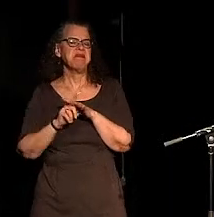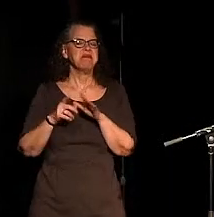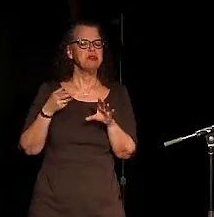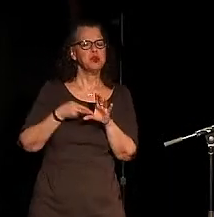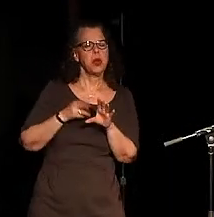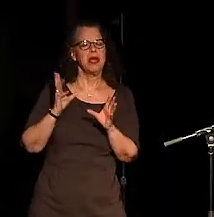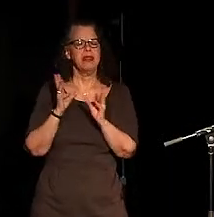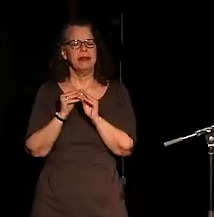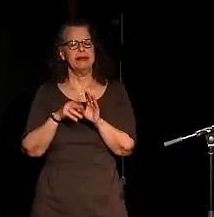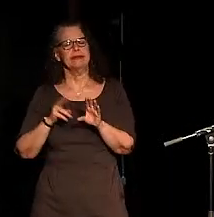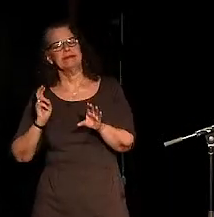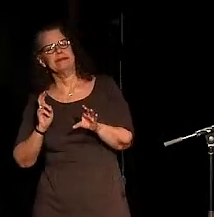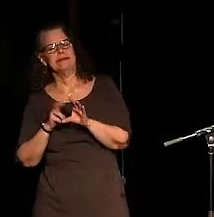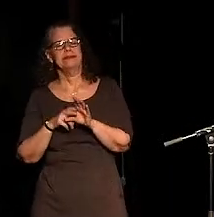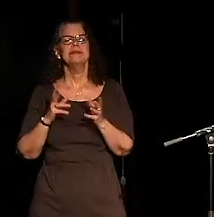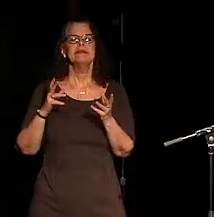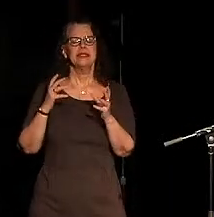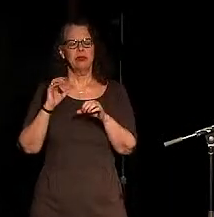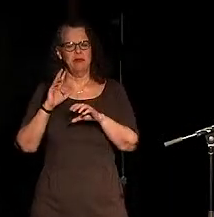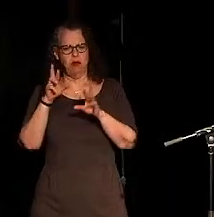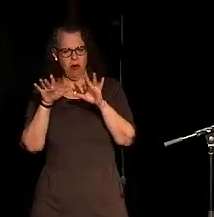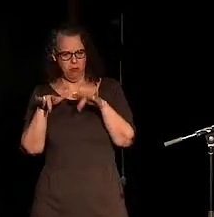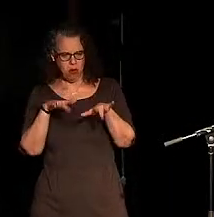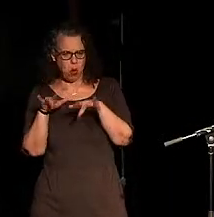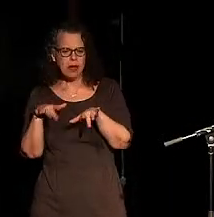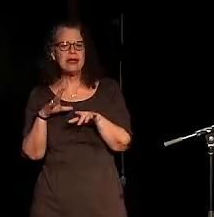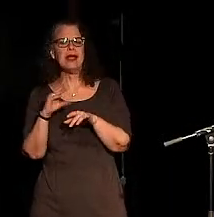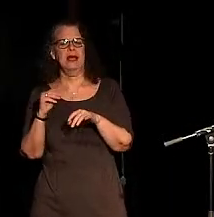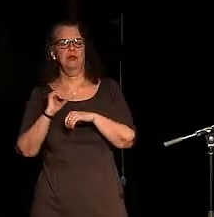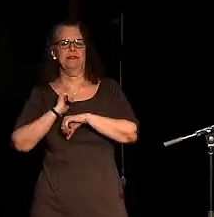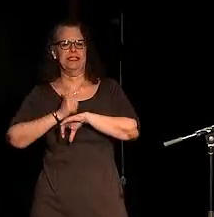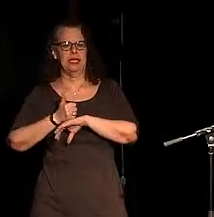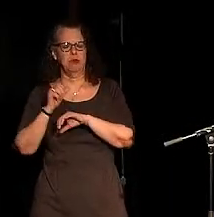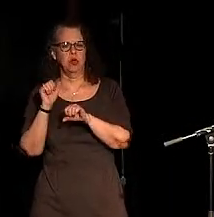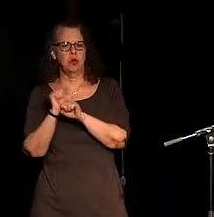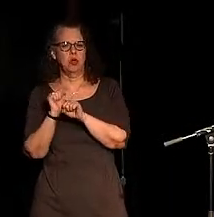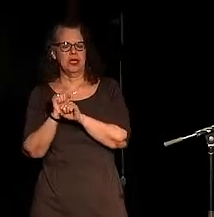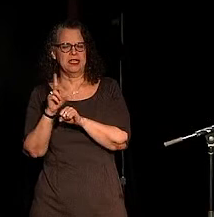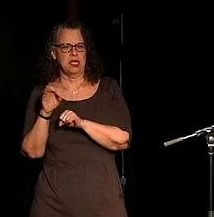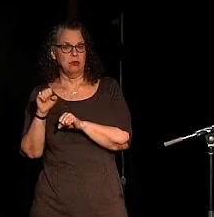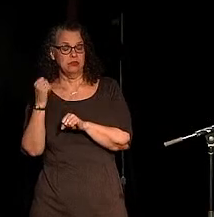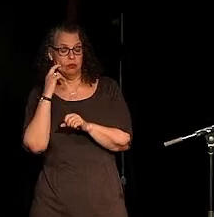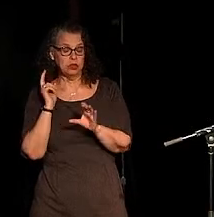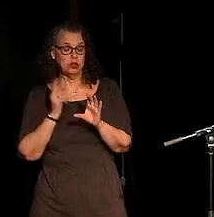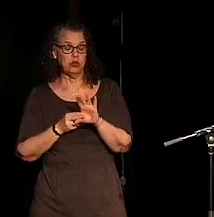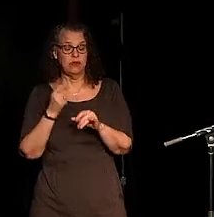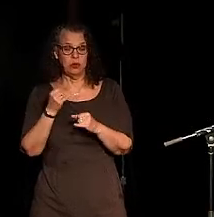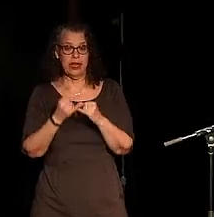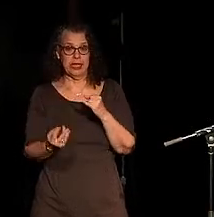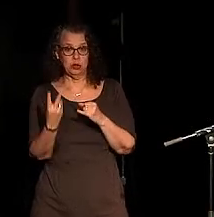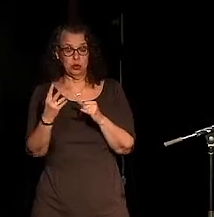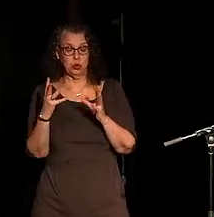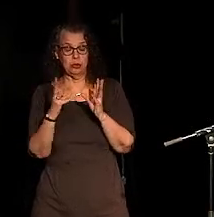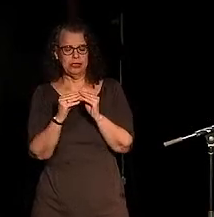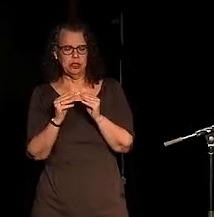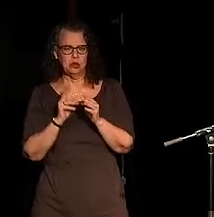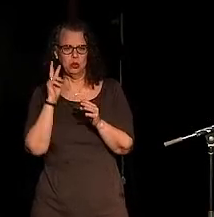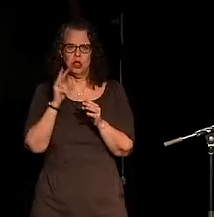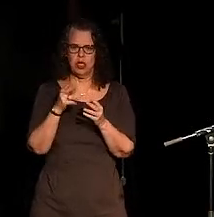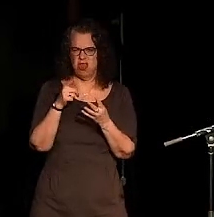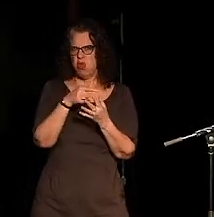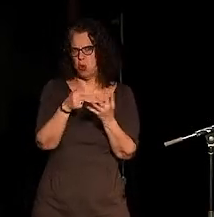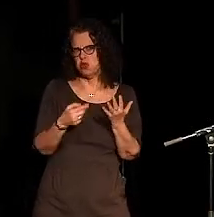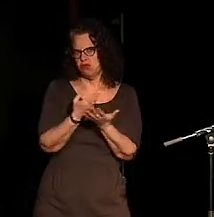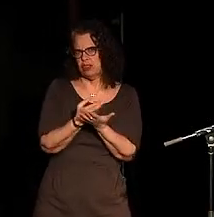we put working documents together. So if someone wants to join us for these last two meetings, they can get up to speed by looking at those